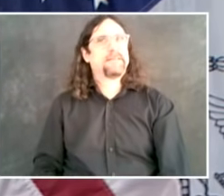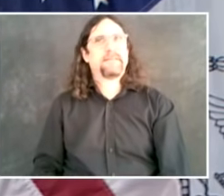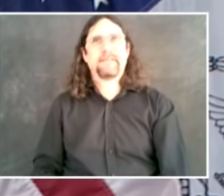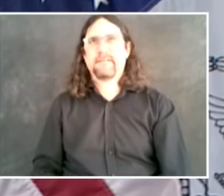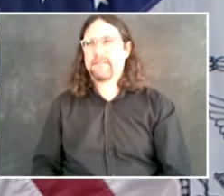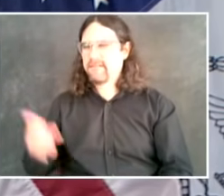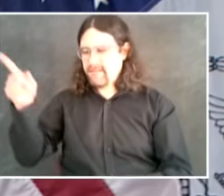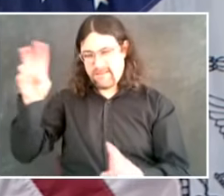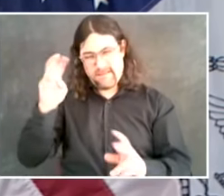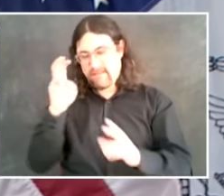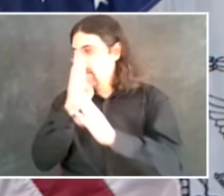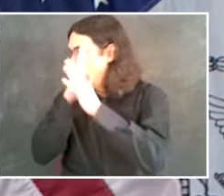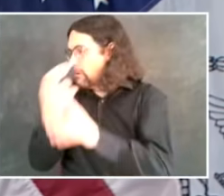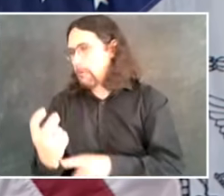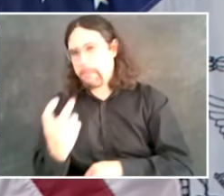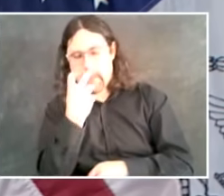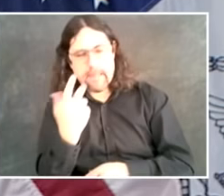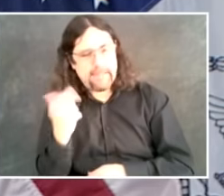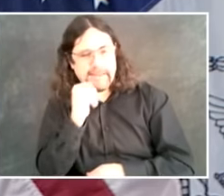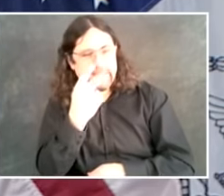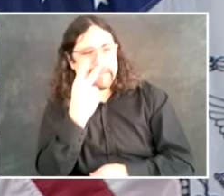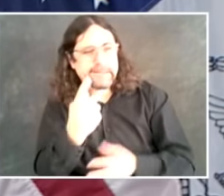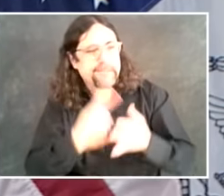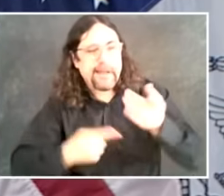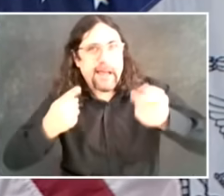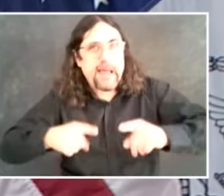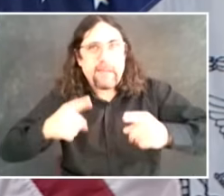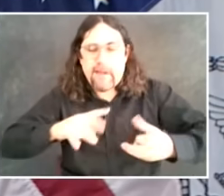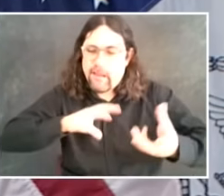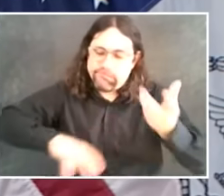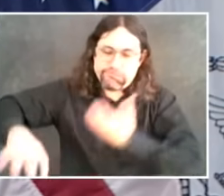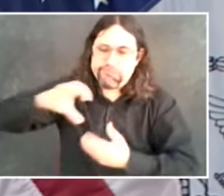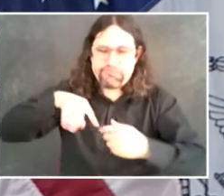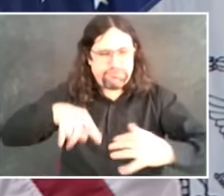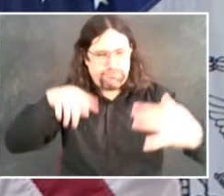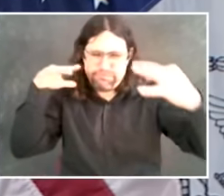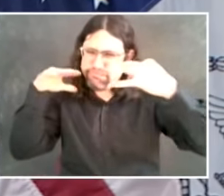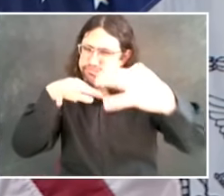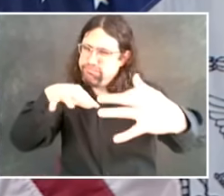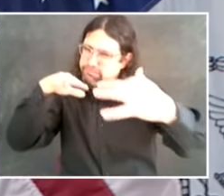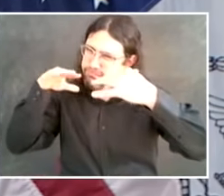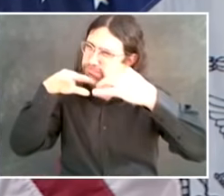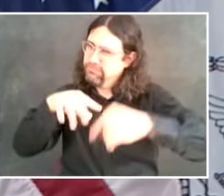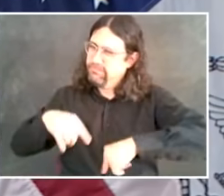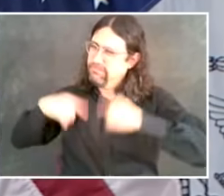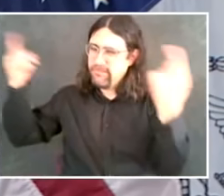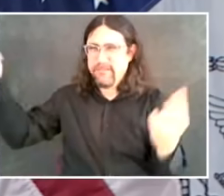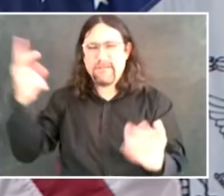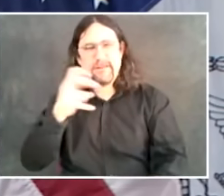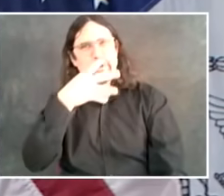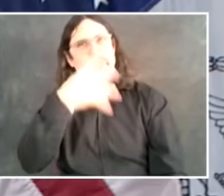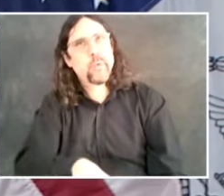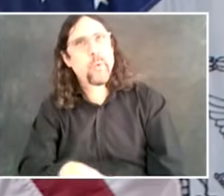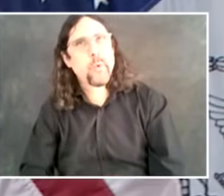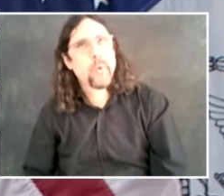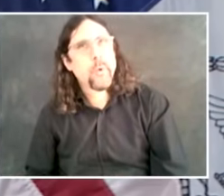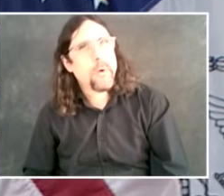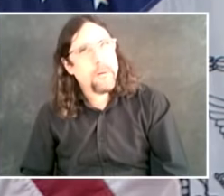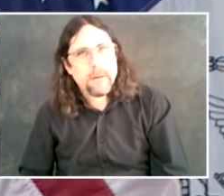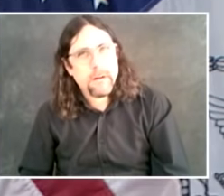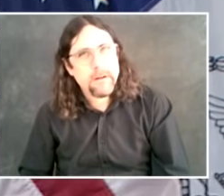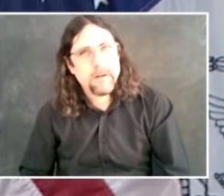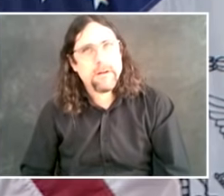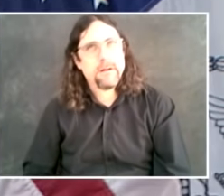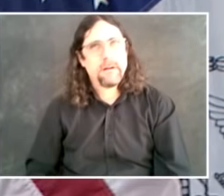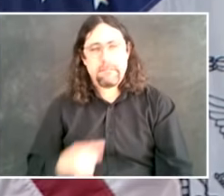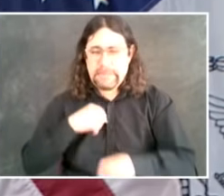still waging, and how much it's going to take to get back on our feet this year and next year and the years thereafter. I was